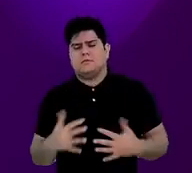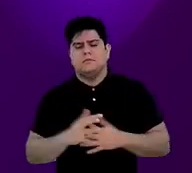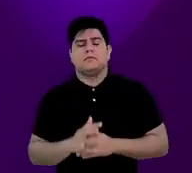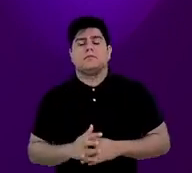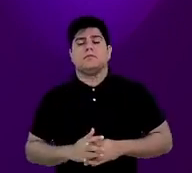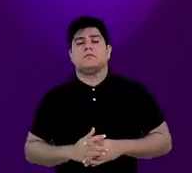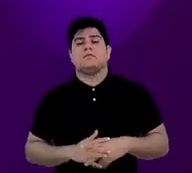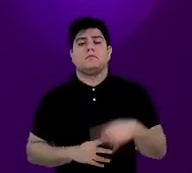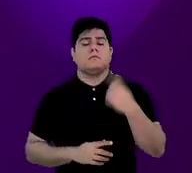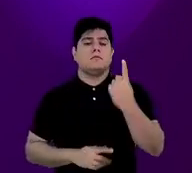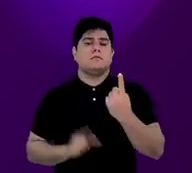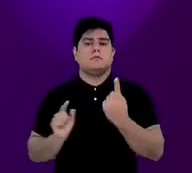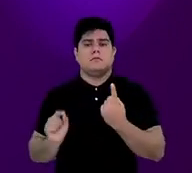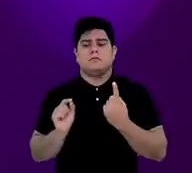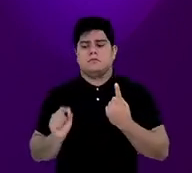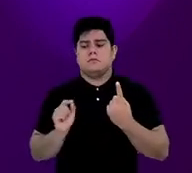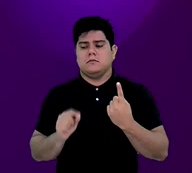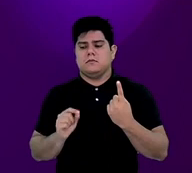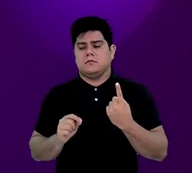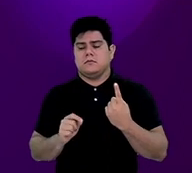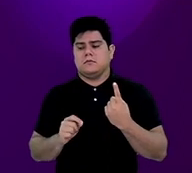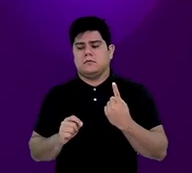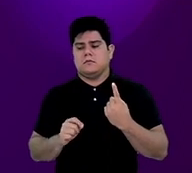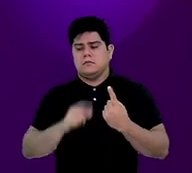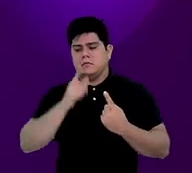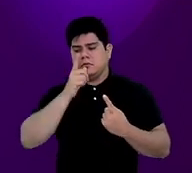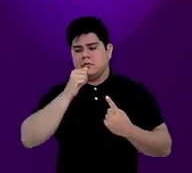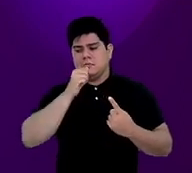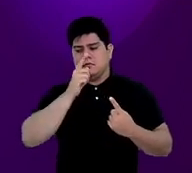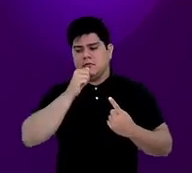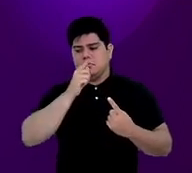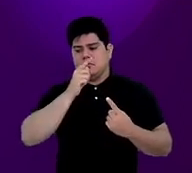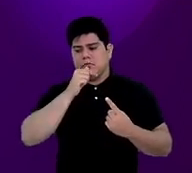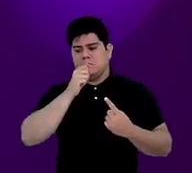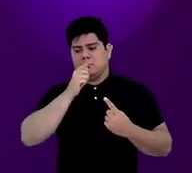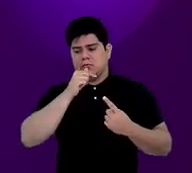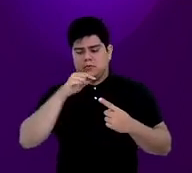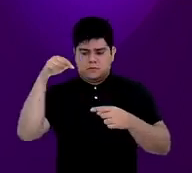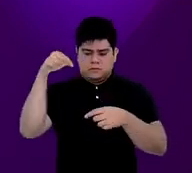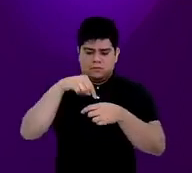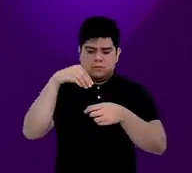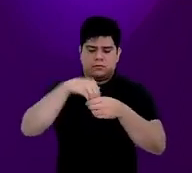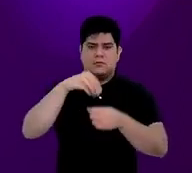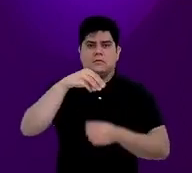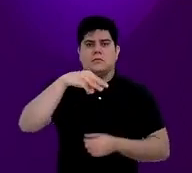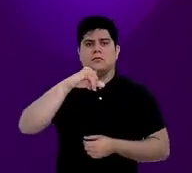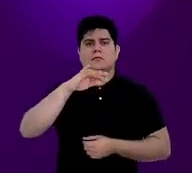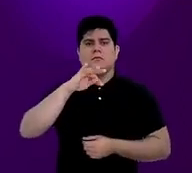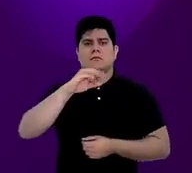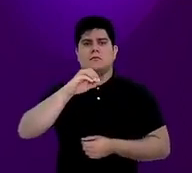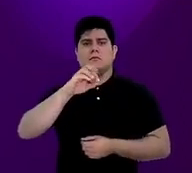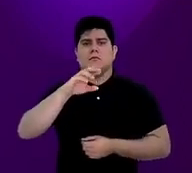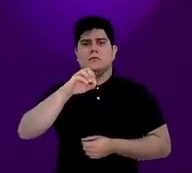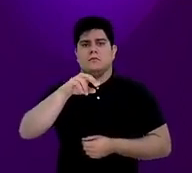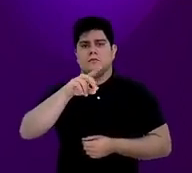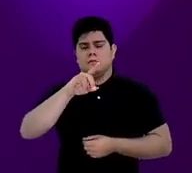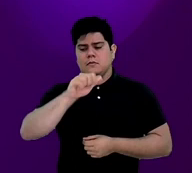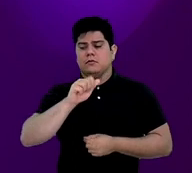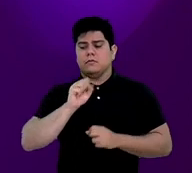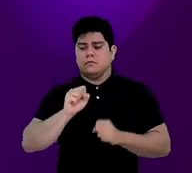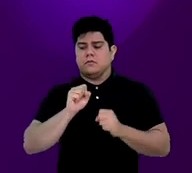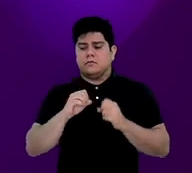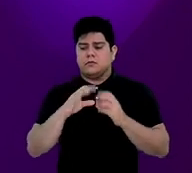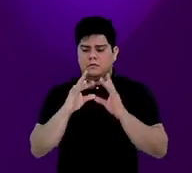that is in the mitochondria, the viscosity can be decreased by absorption of